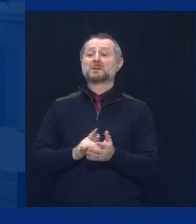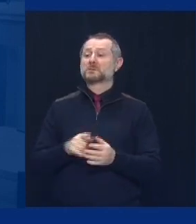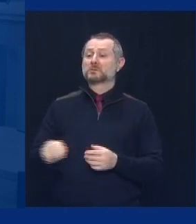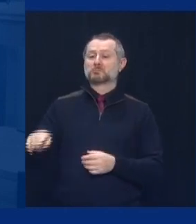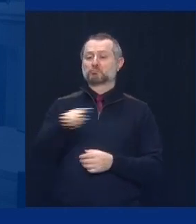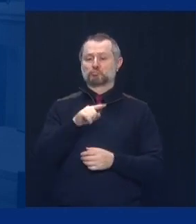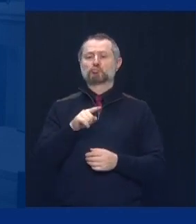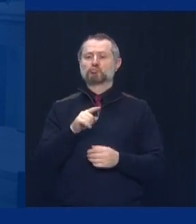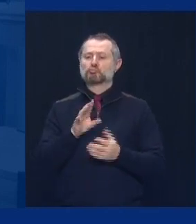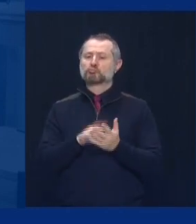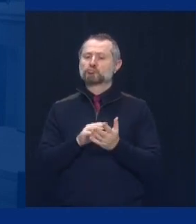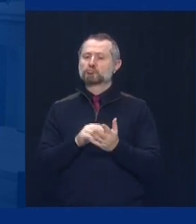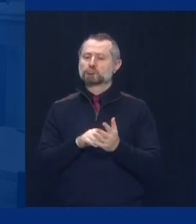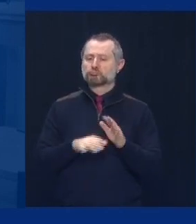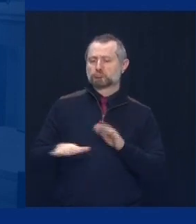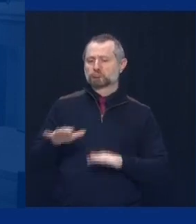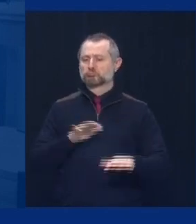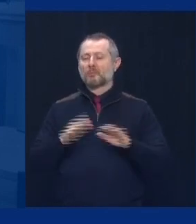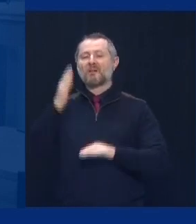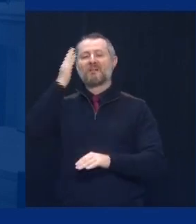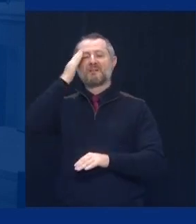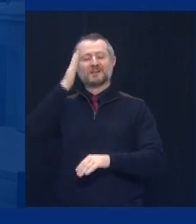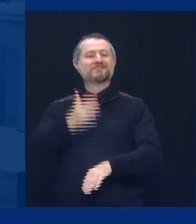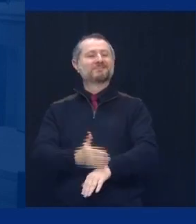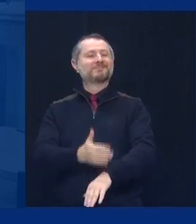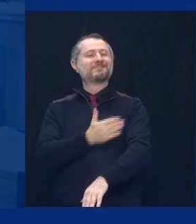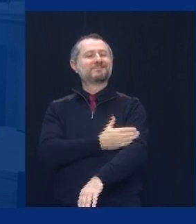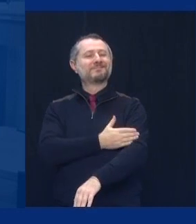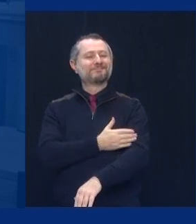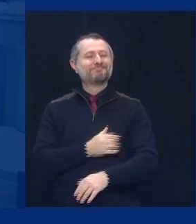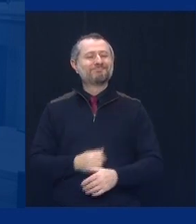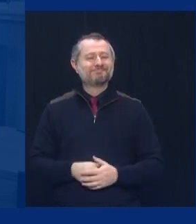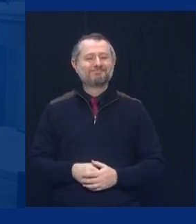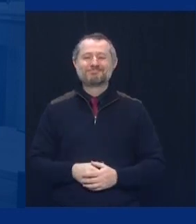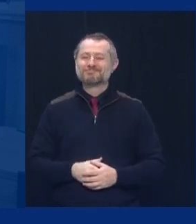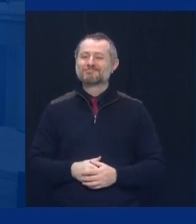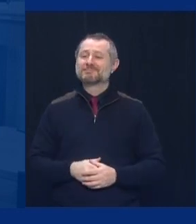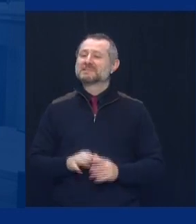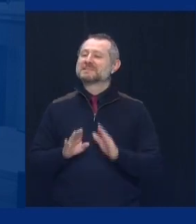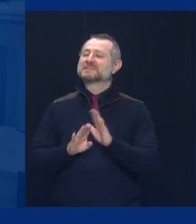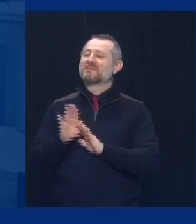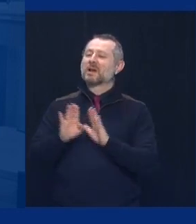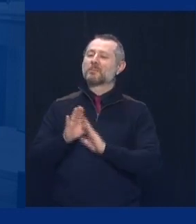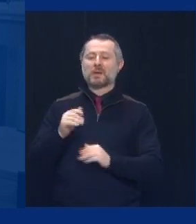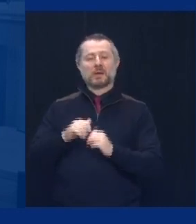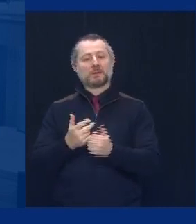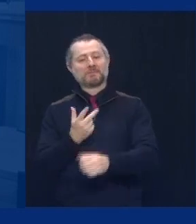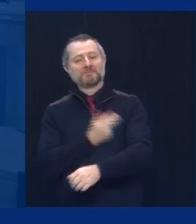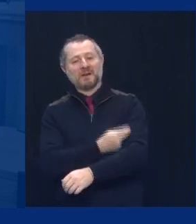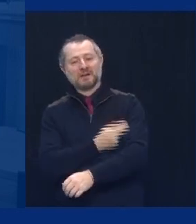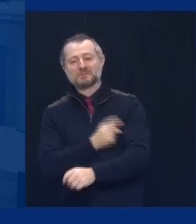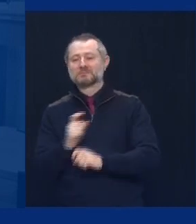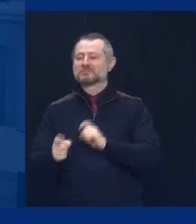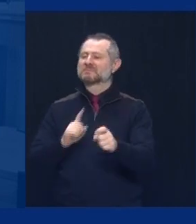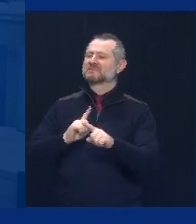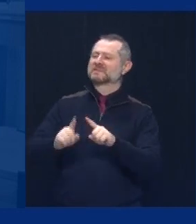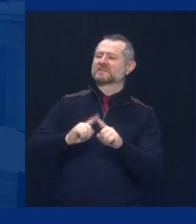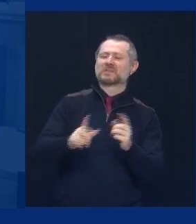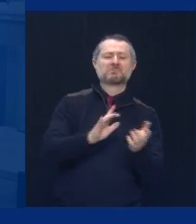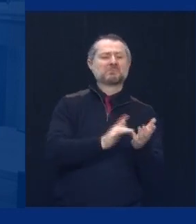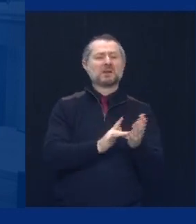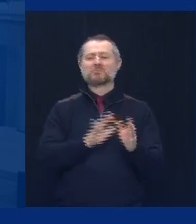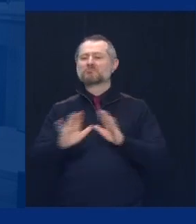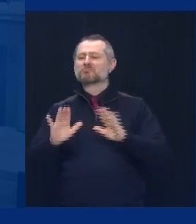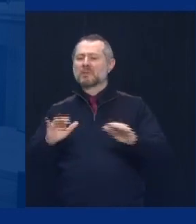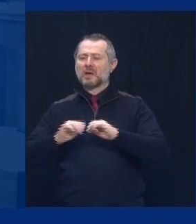progress over the past few months. Not only the development of the vaccine, but therapeutics and how they deal with this